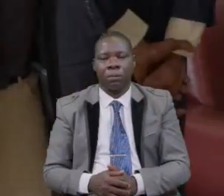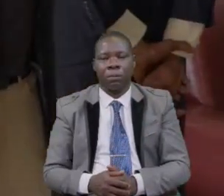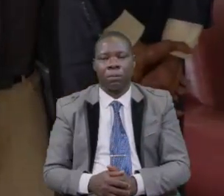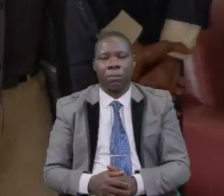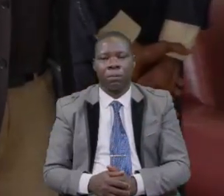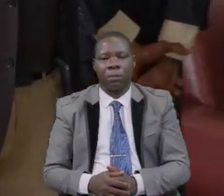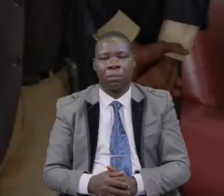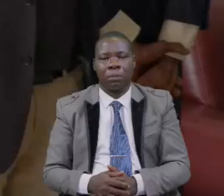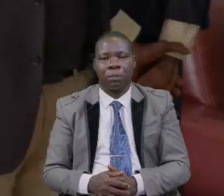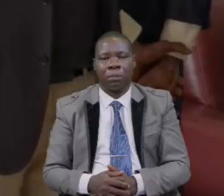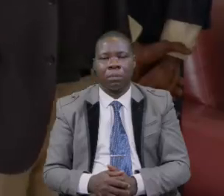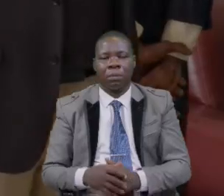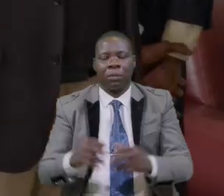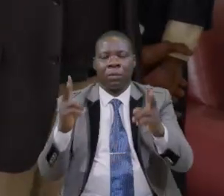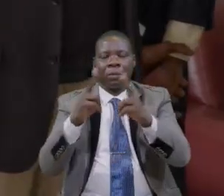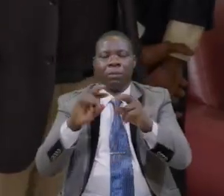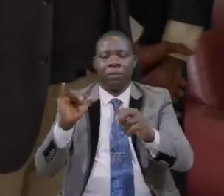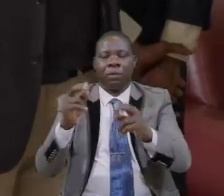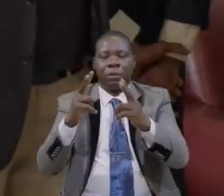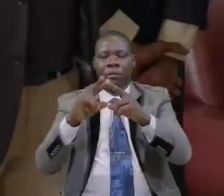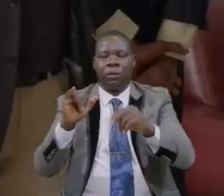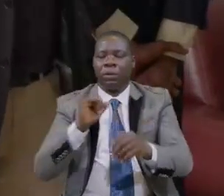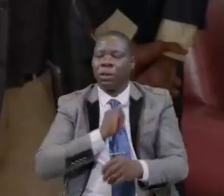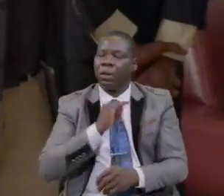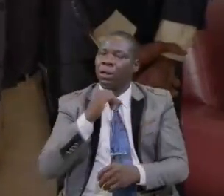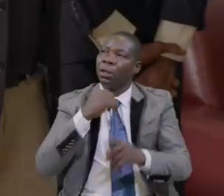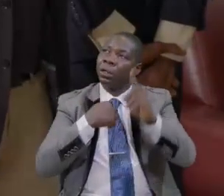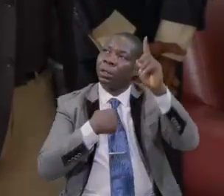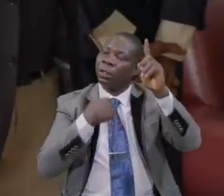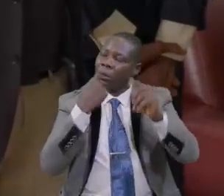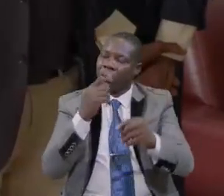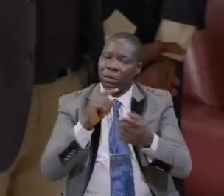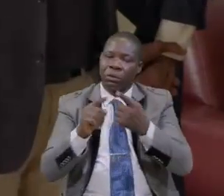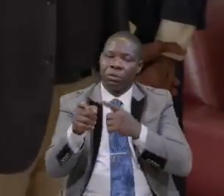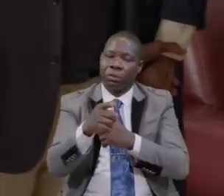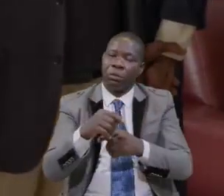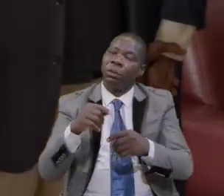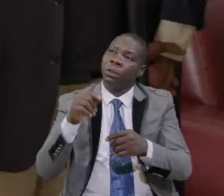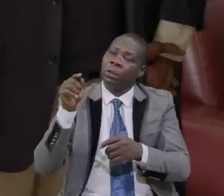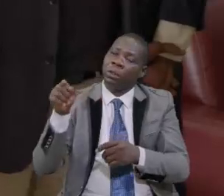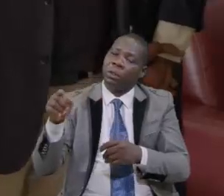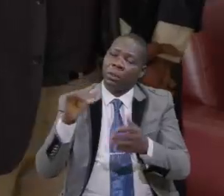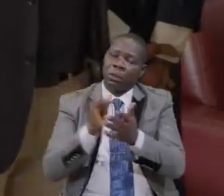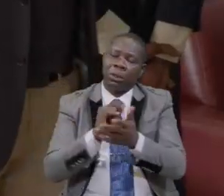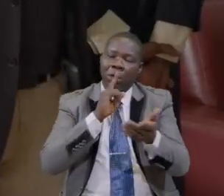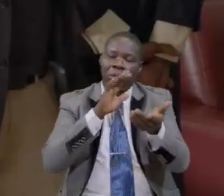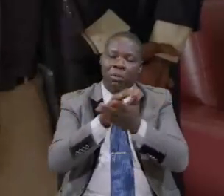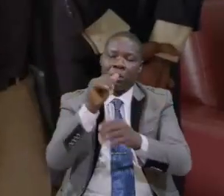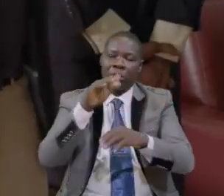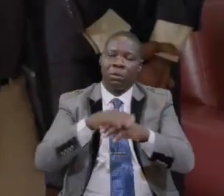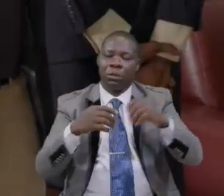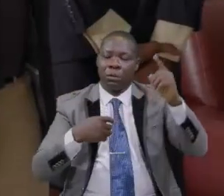Verily, verily, I say unto you, he that believeth on me, the